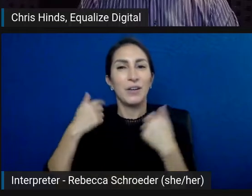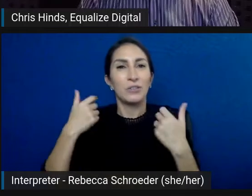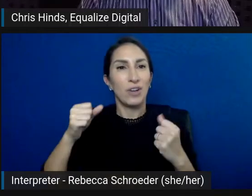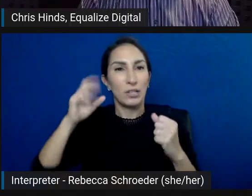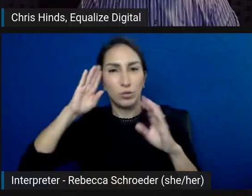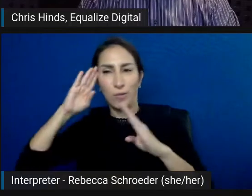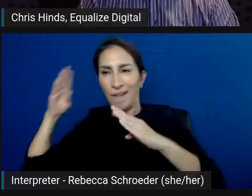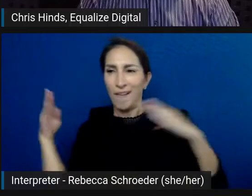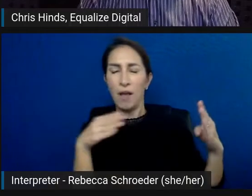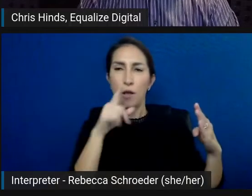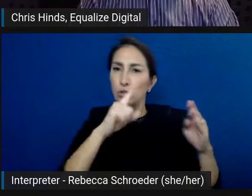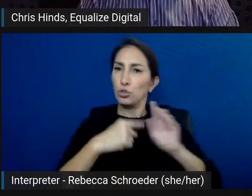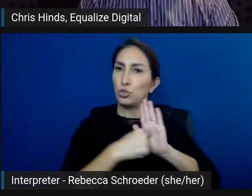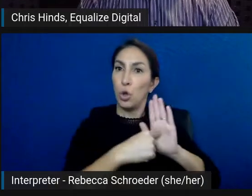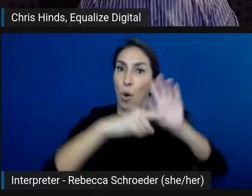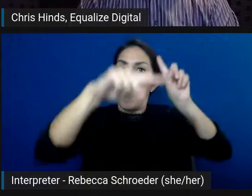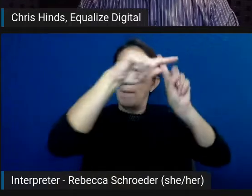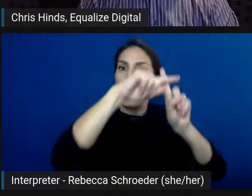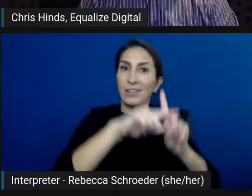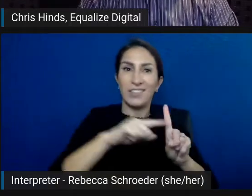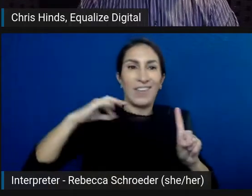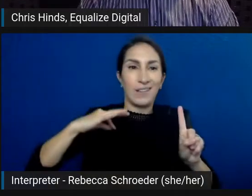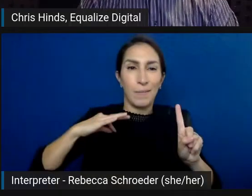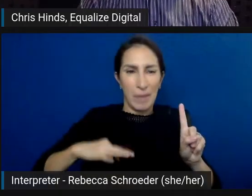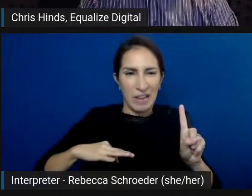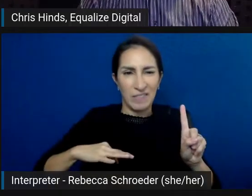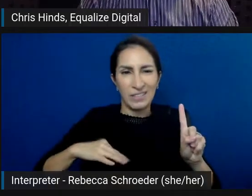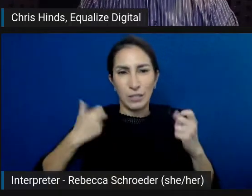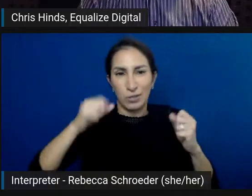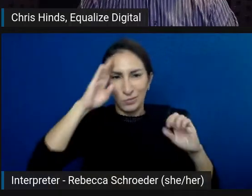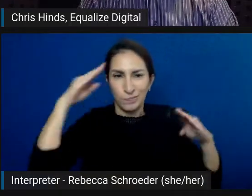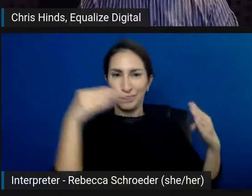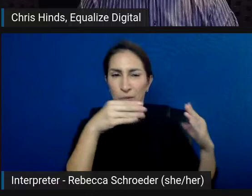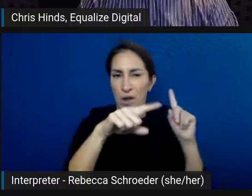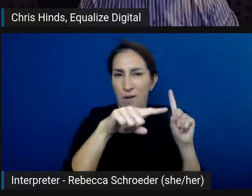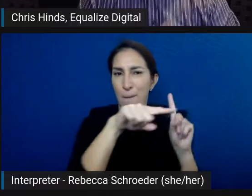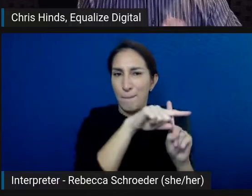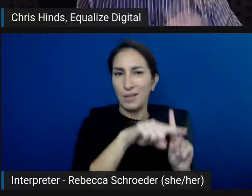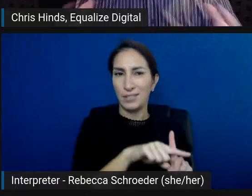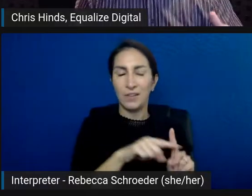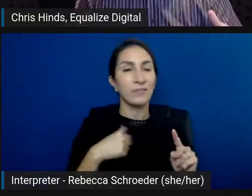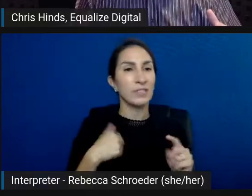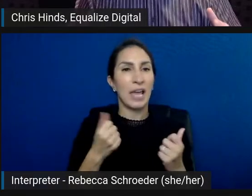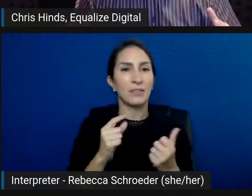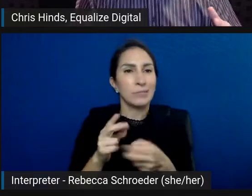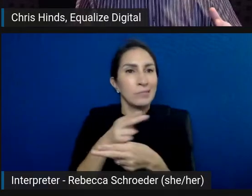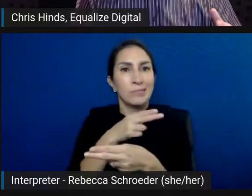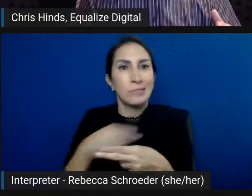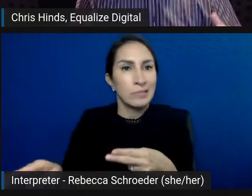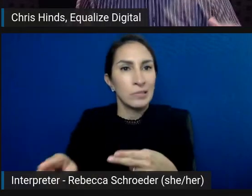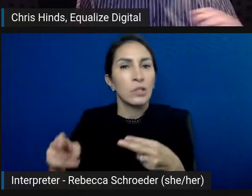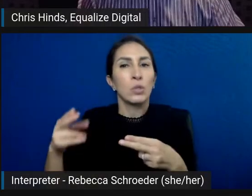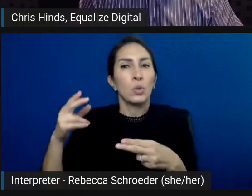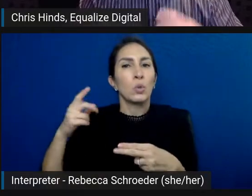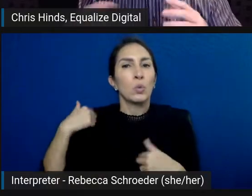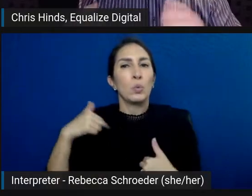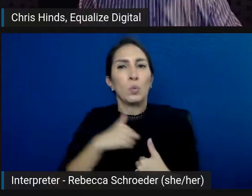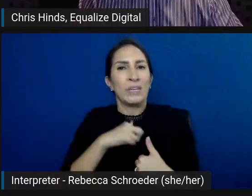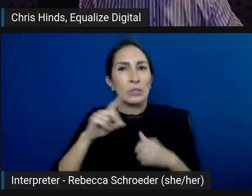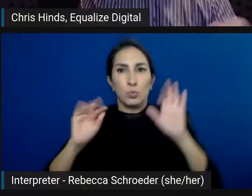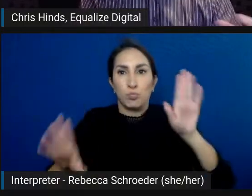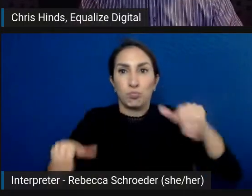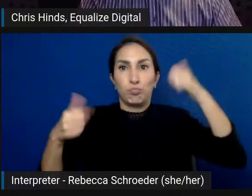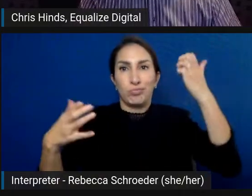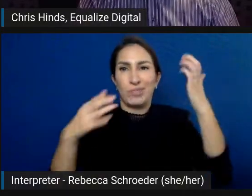positively. And I also try to, as quickly as I can, we do touch on legality early in the sales process. We talk about